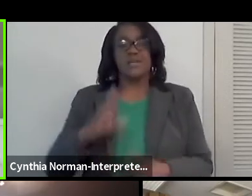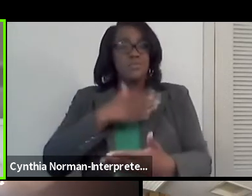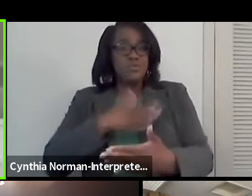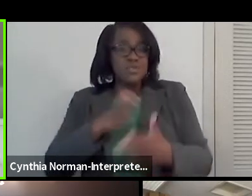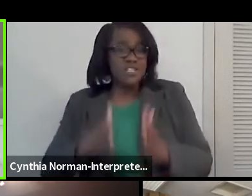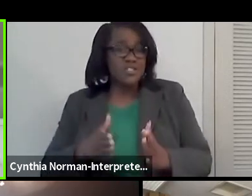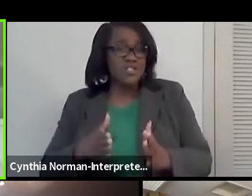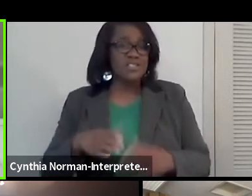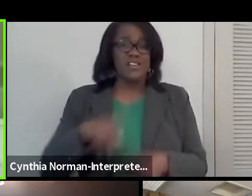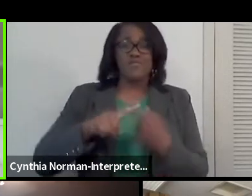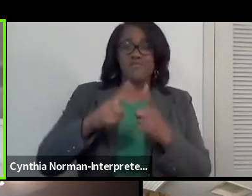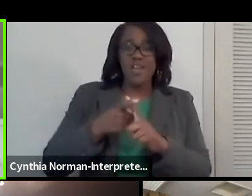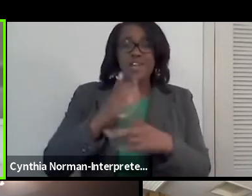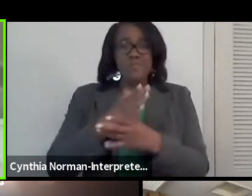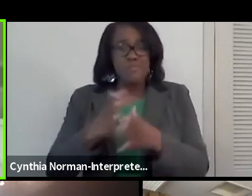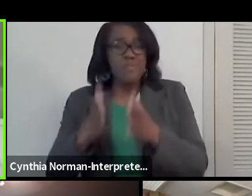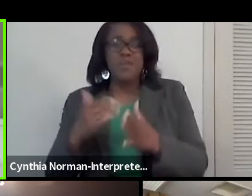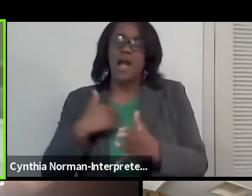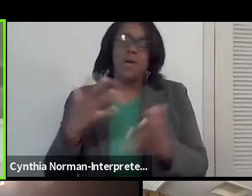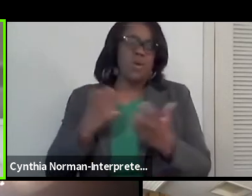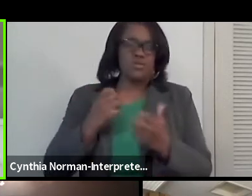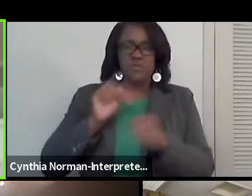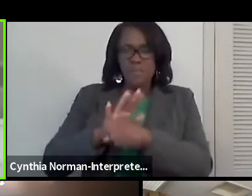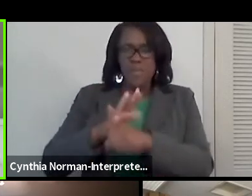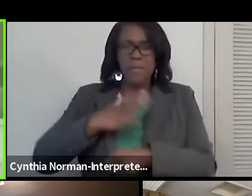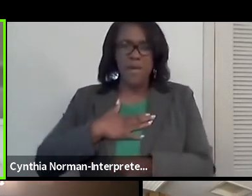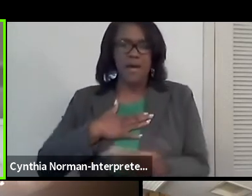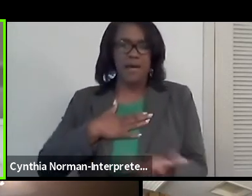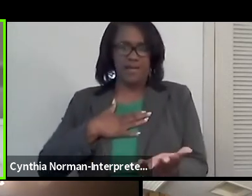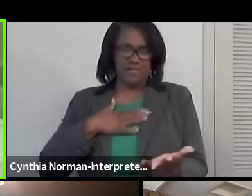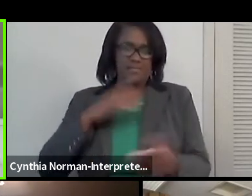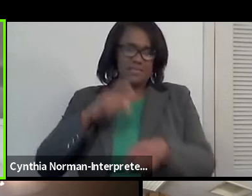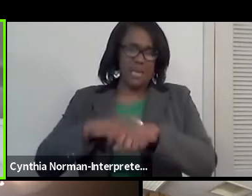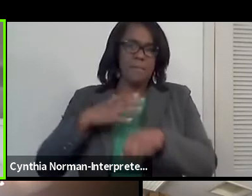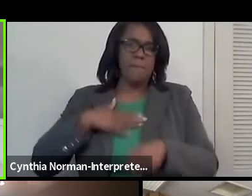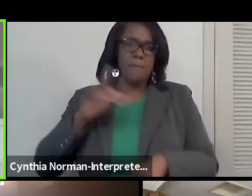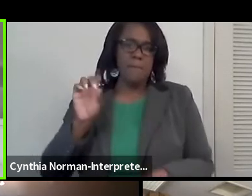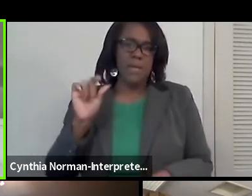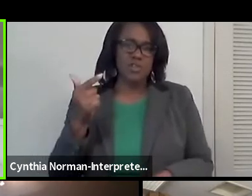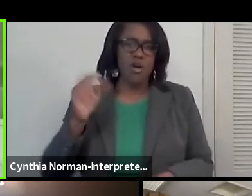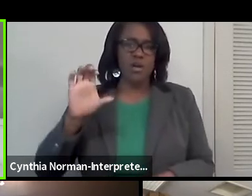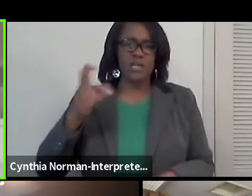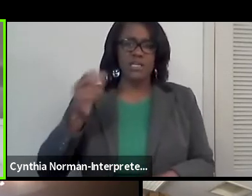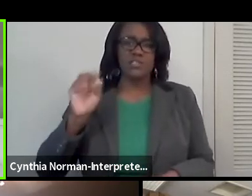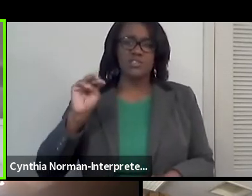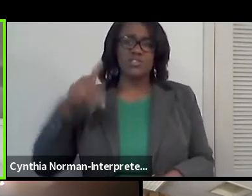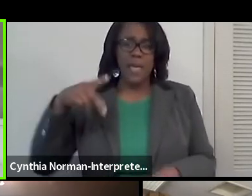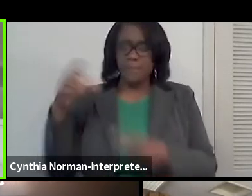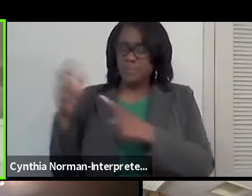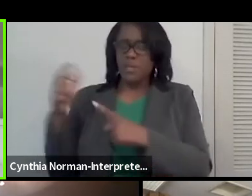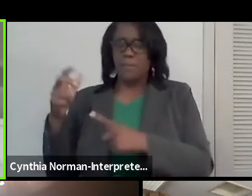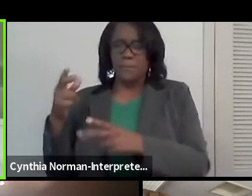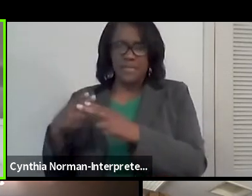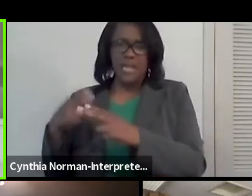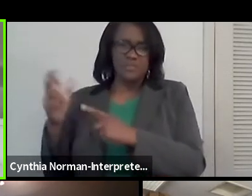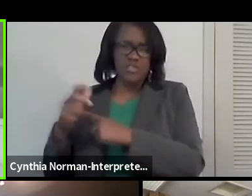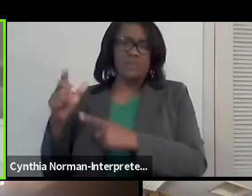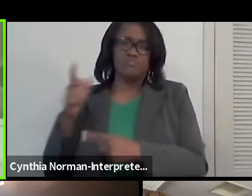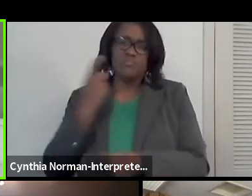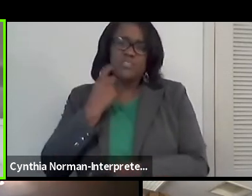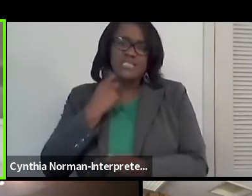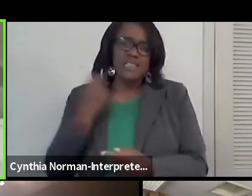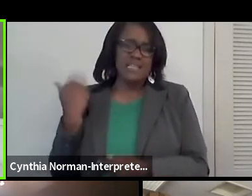I just totally want to dedicate my time on this panel to my dog, Champ, who just passed away last night suddenly. It's a crazy time, y'all. So to